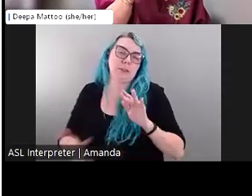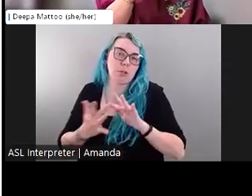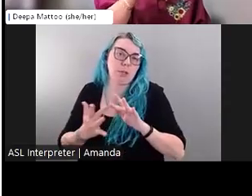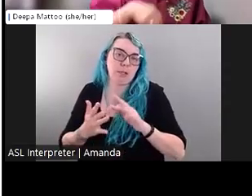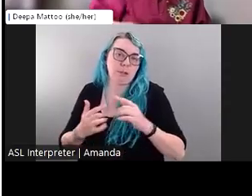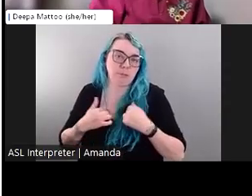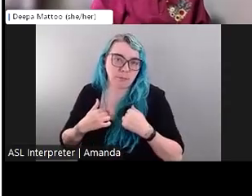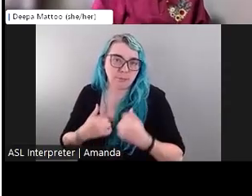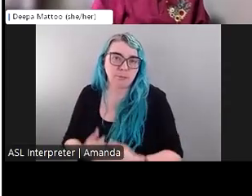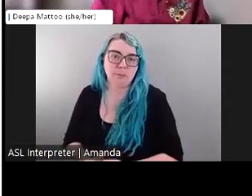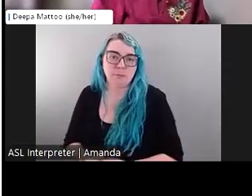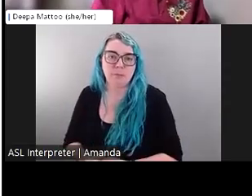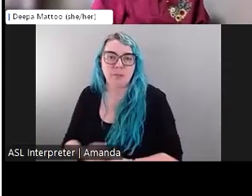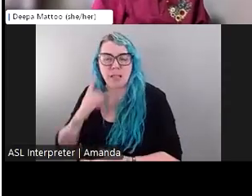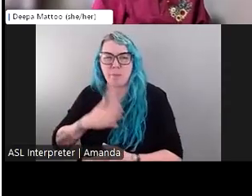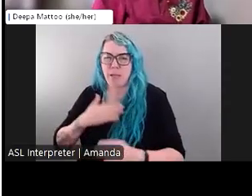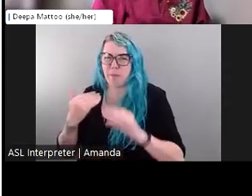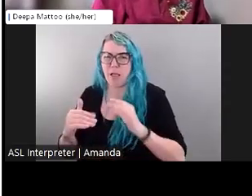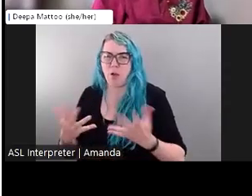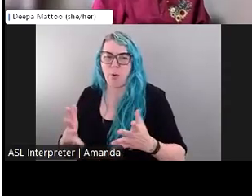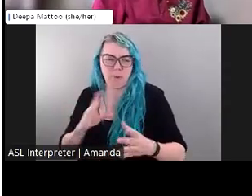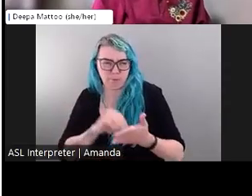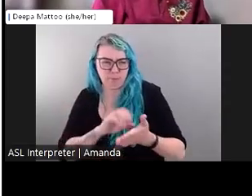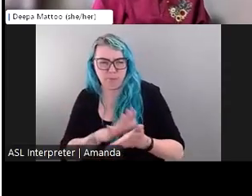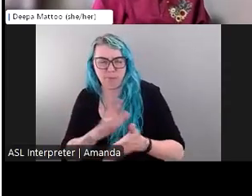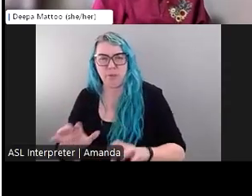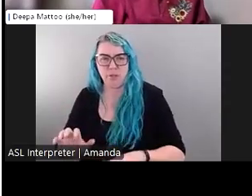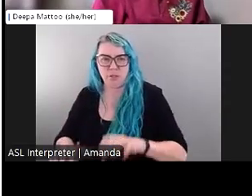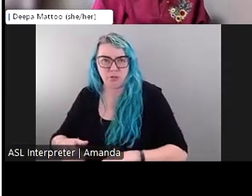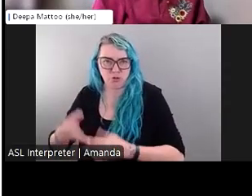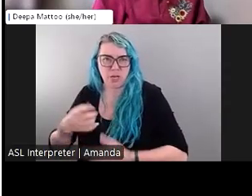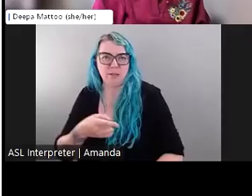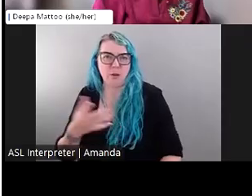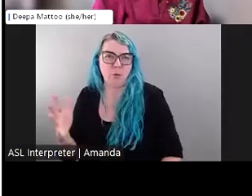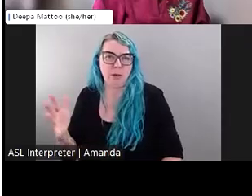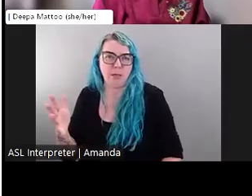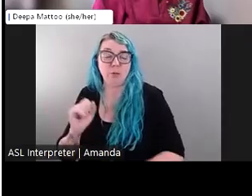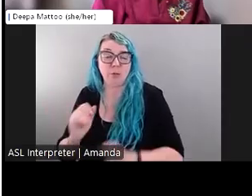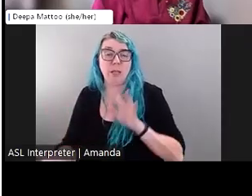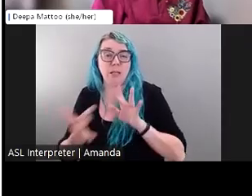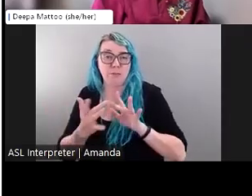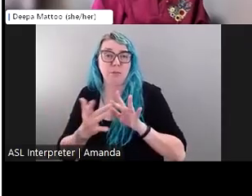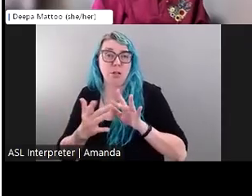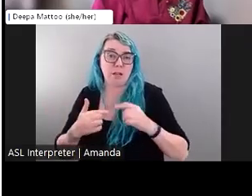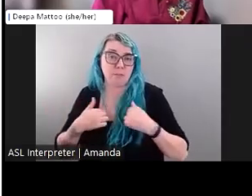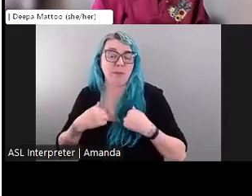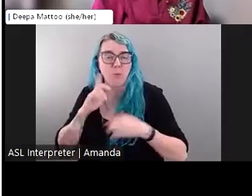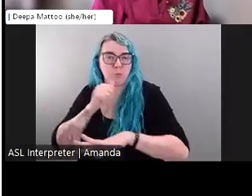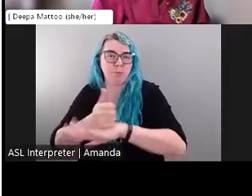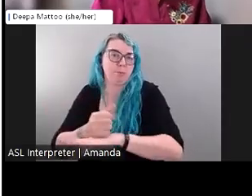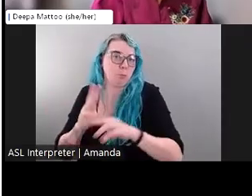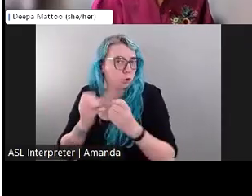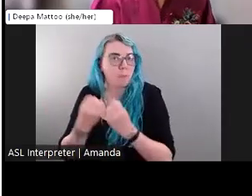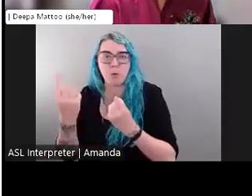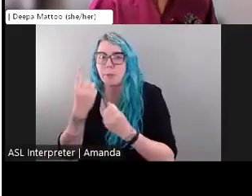in the chat. So if you're interested in booking a training for your organization, feel free to contact me directly and we can set something up. So